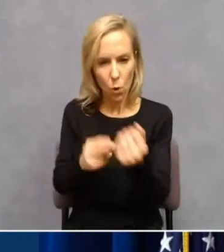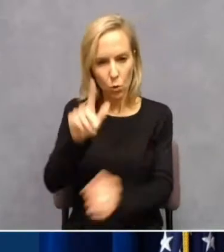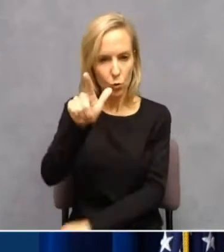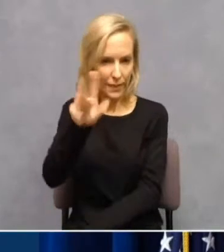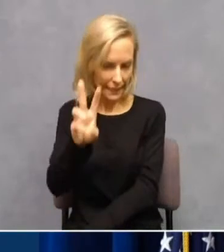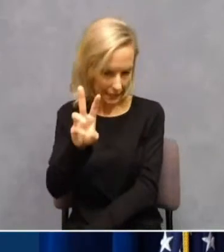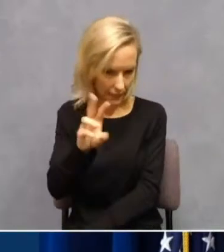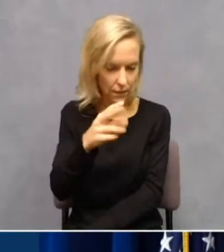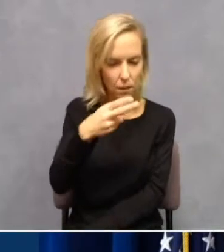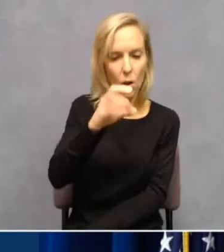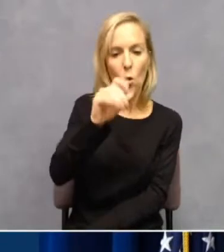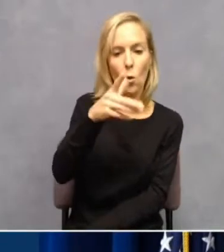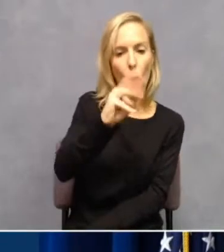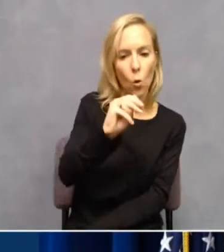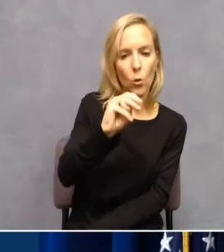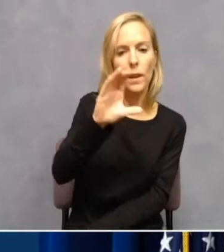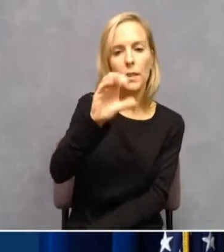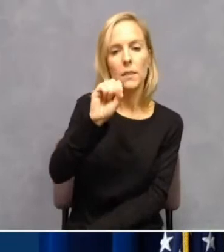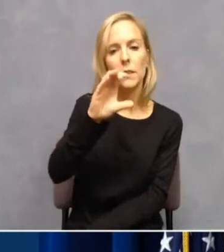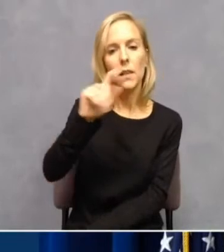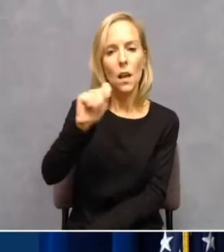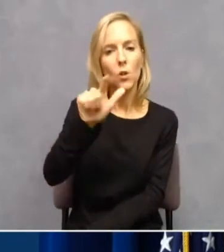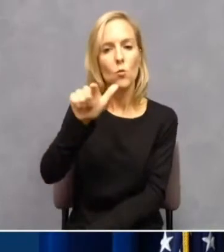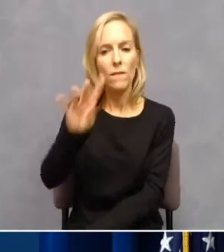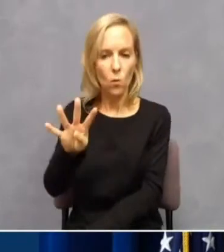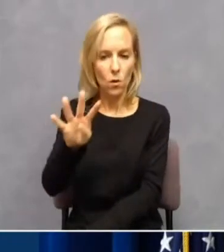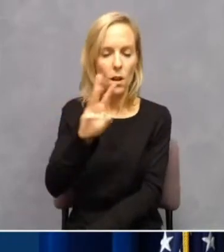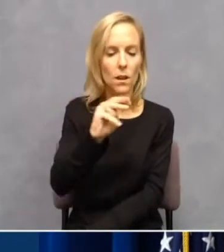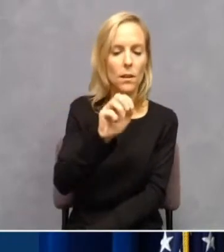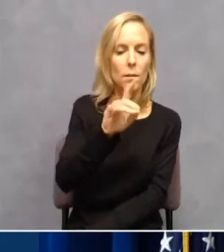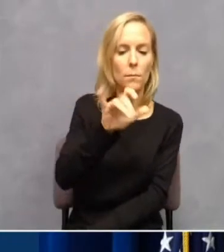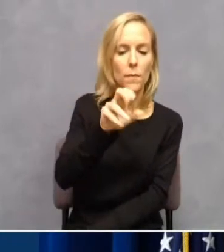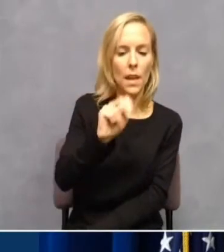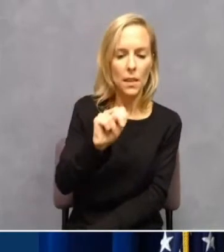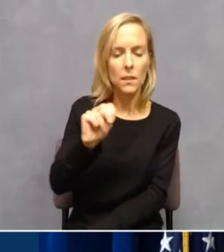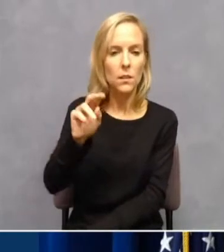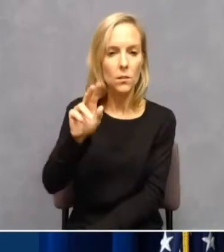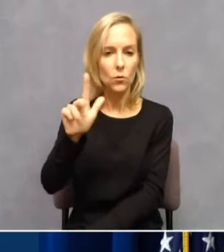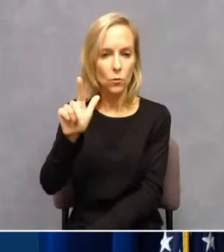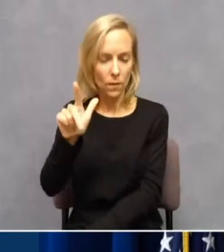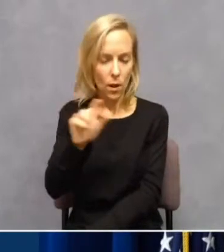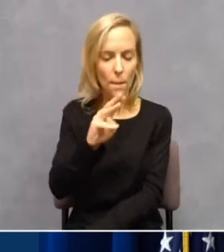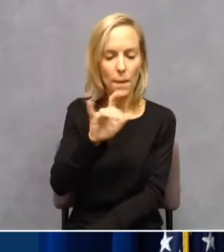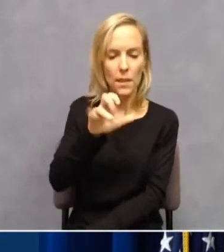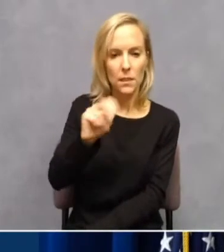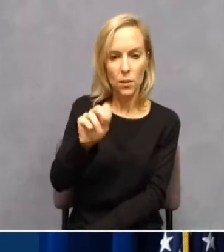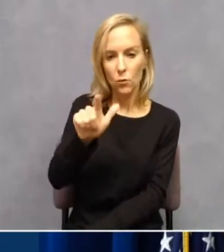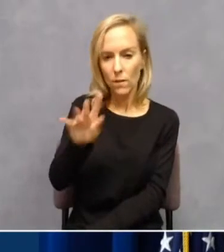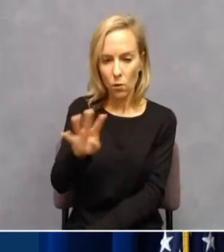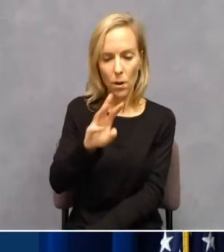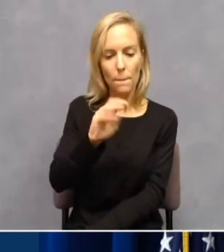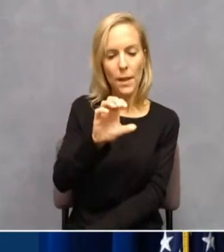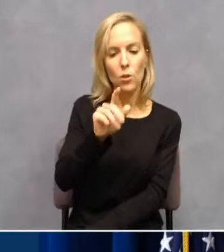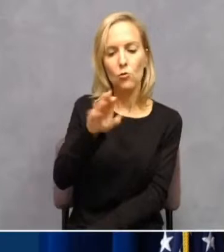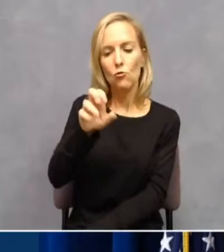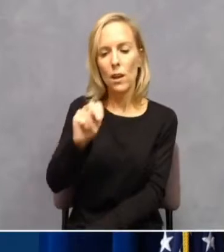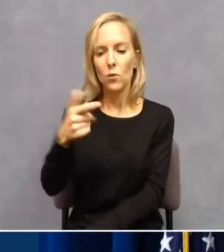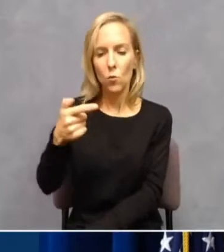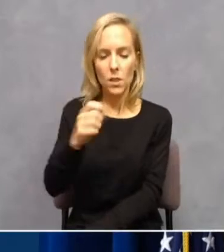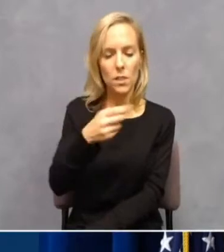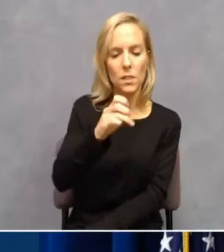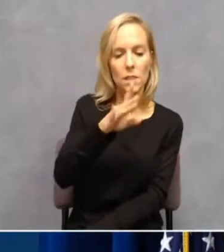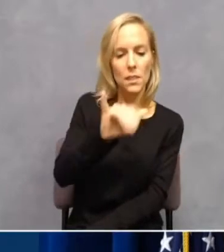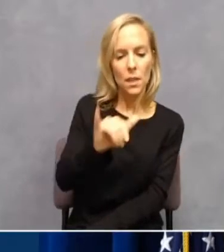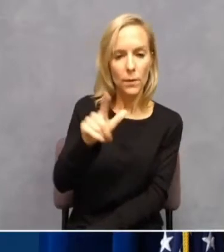Oldham and Scott 24, Madison 23, McCracken 21, Shelby 20,